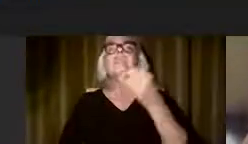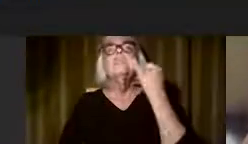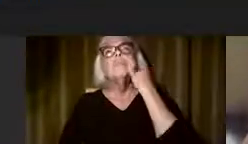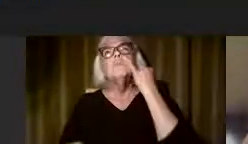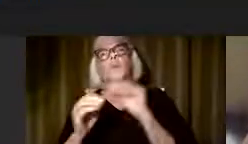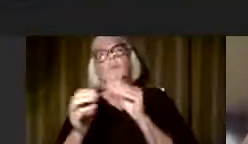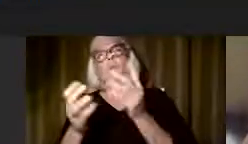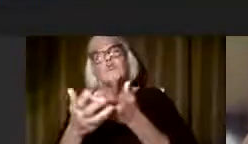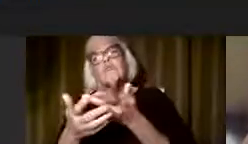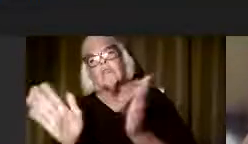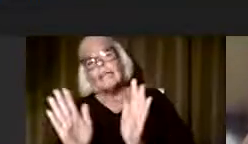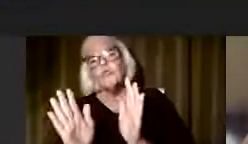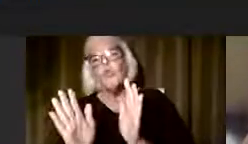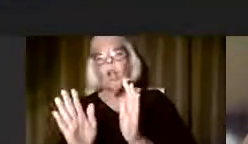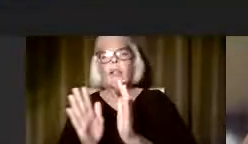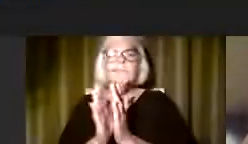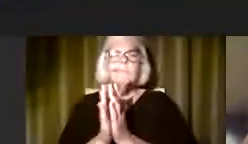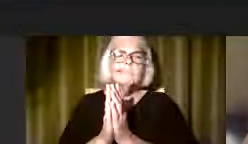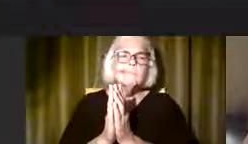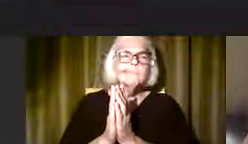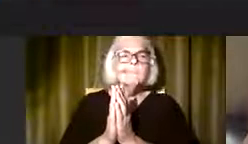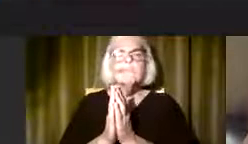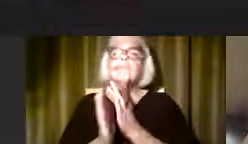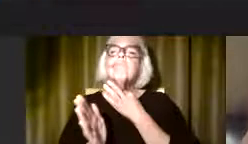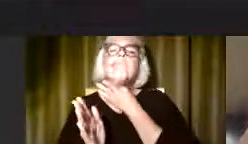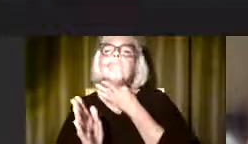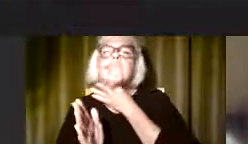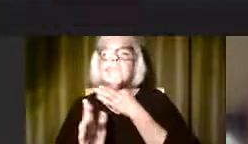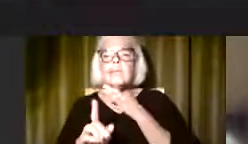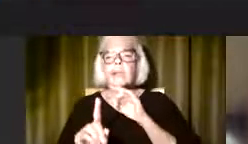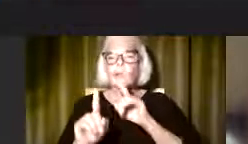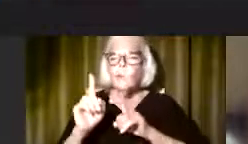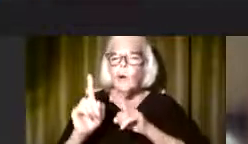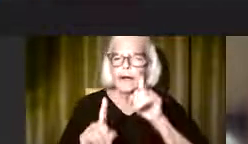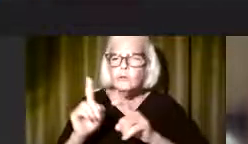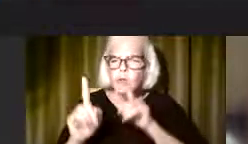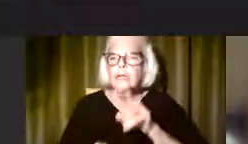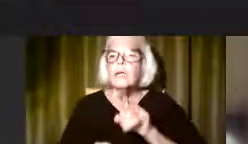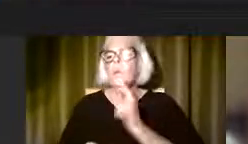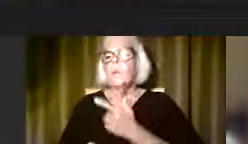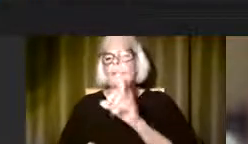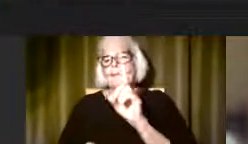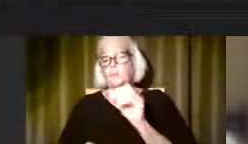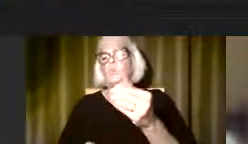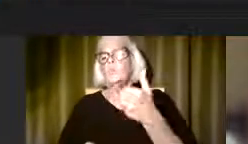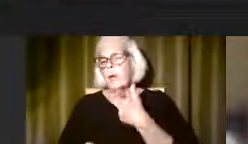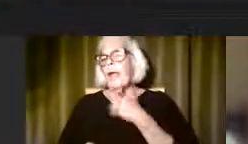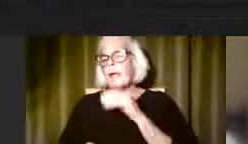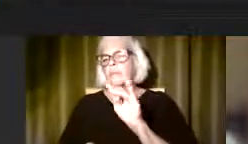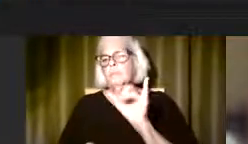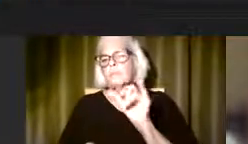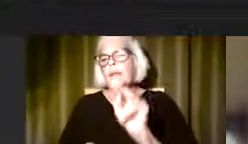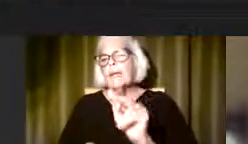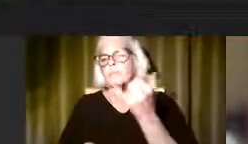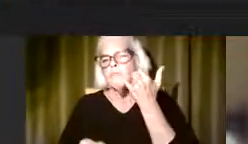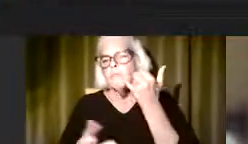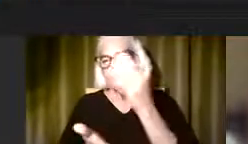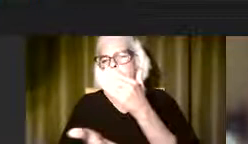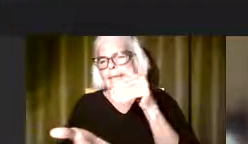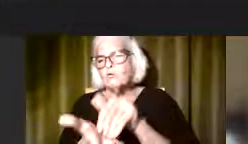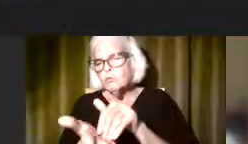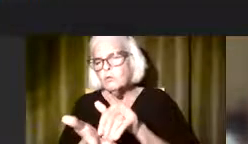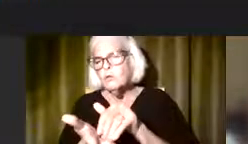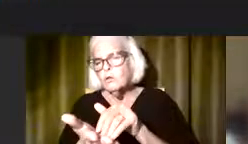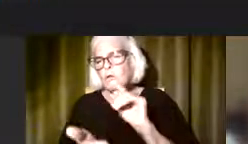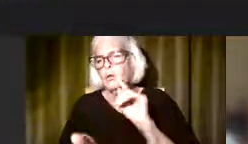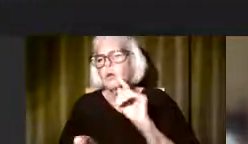testing, we still have a main call center, a main phone line that people can call, and they would